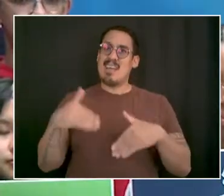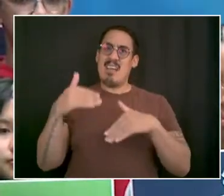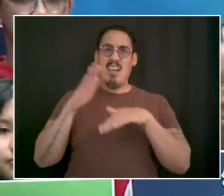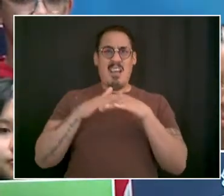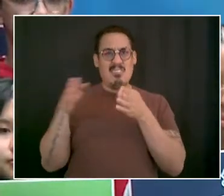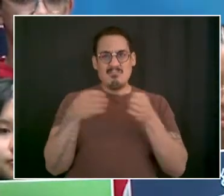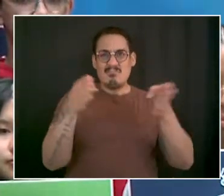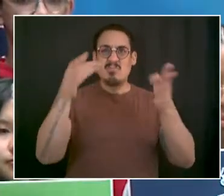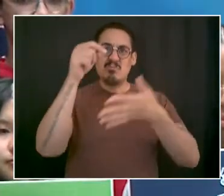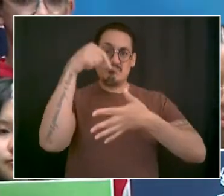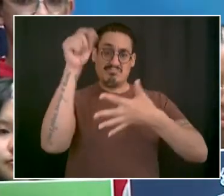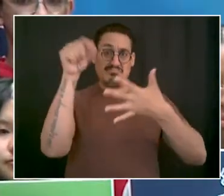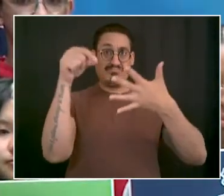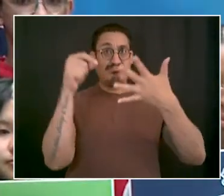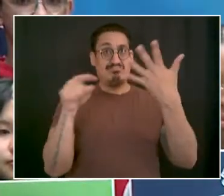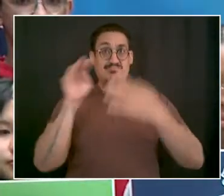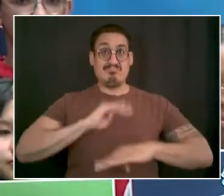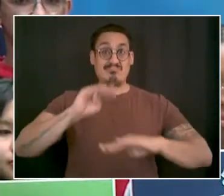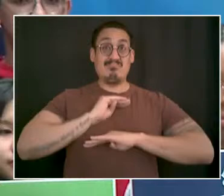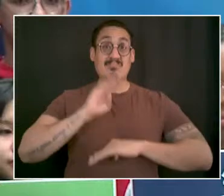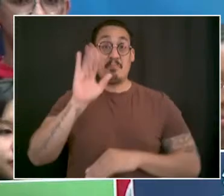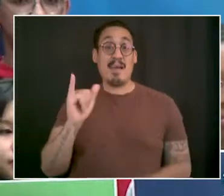her junior year.